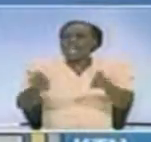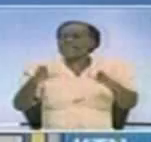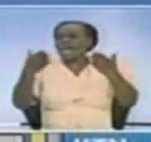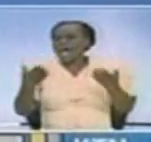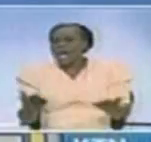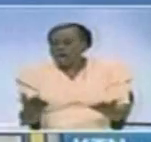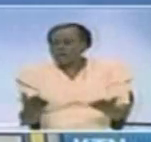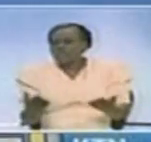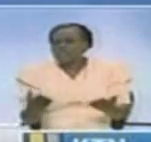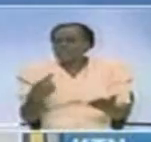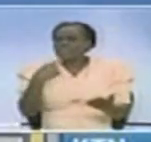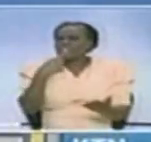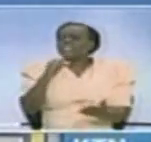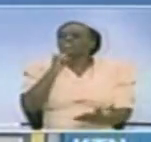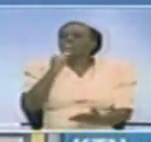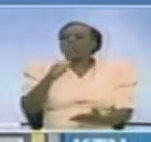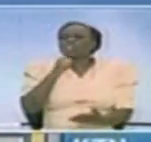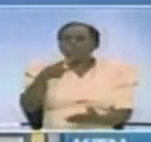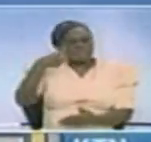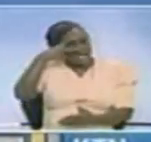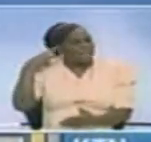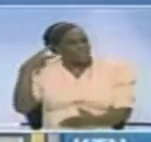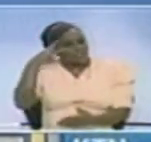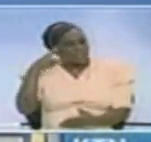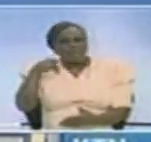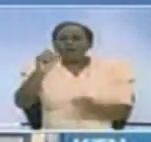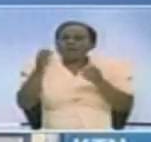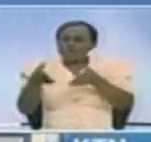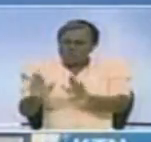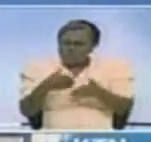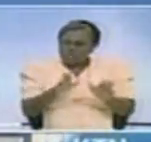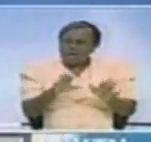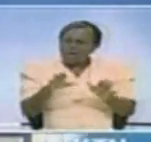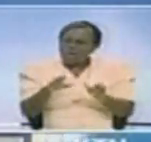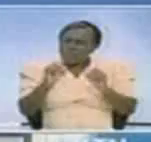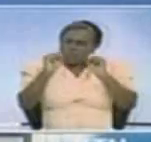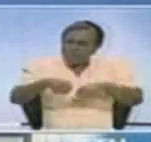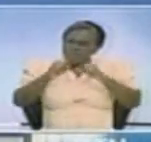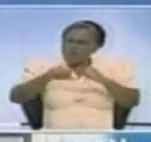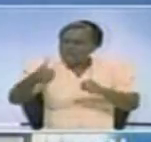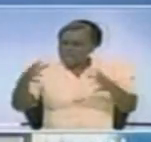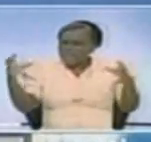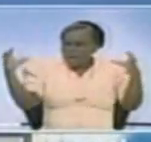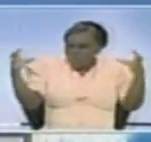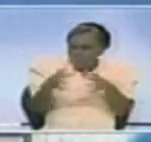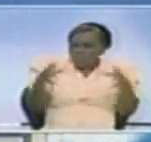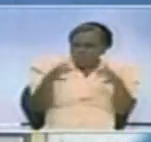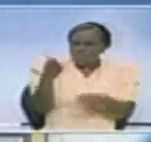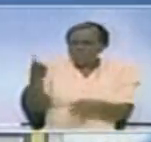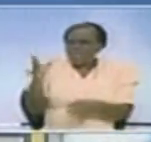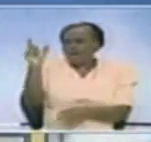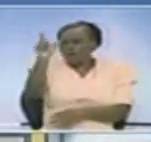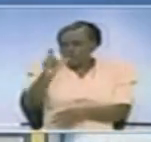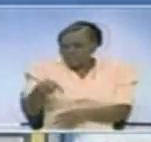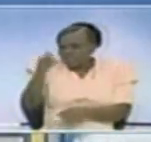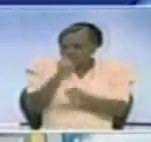the president says this is not Al-Shabaab. What are the chances, really, that maybe there's a militia-like group at the coastal region that